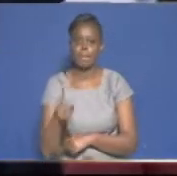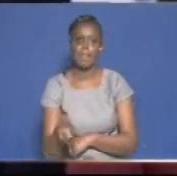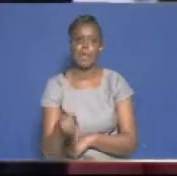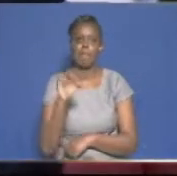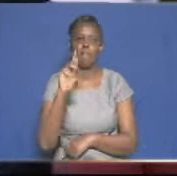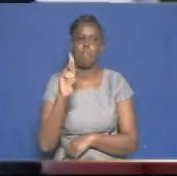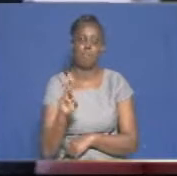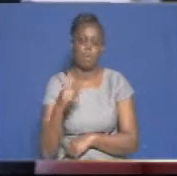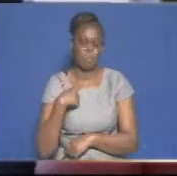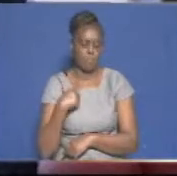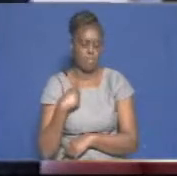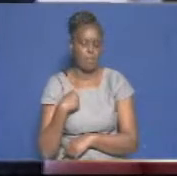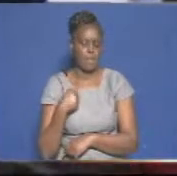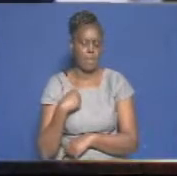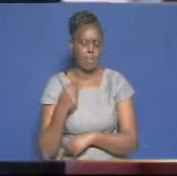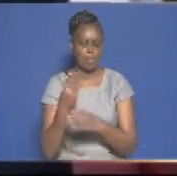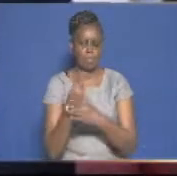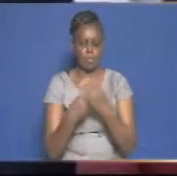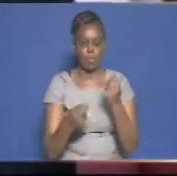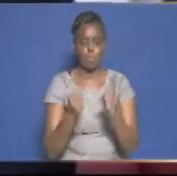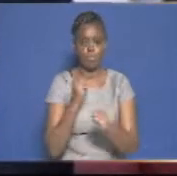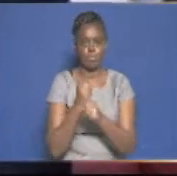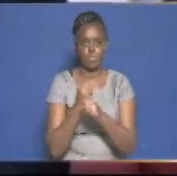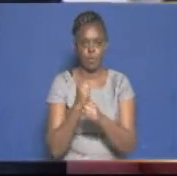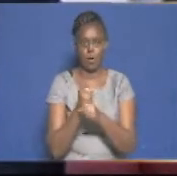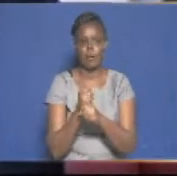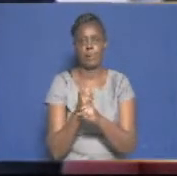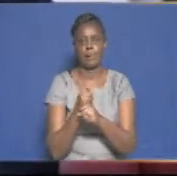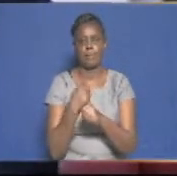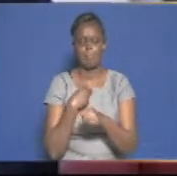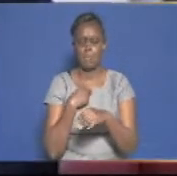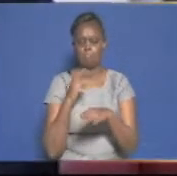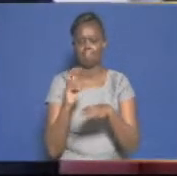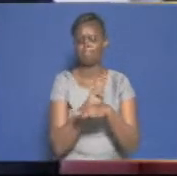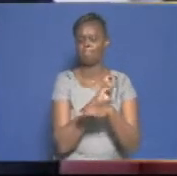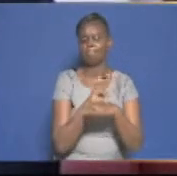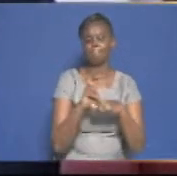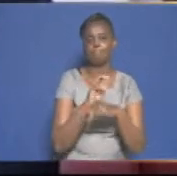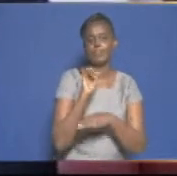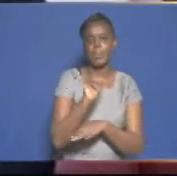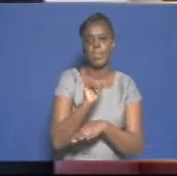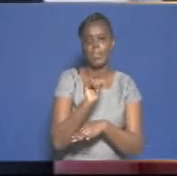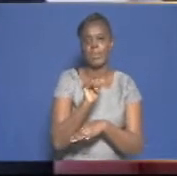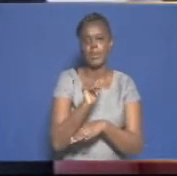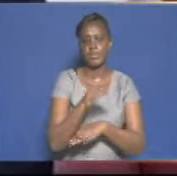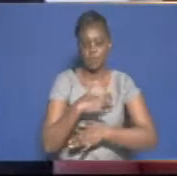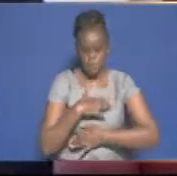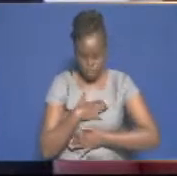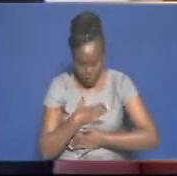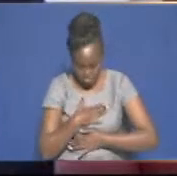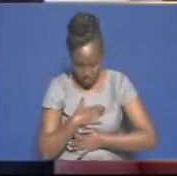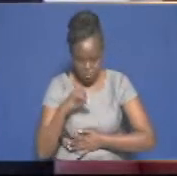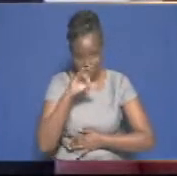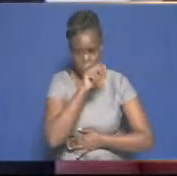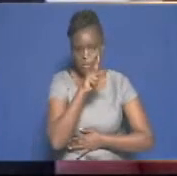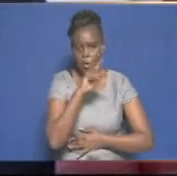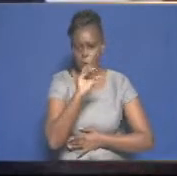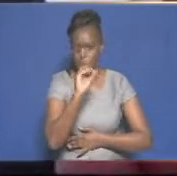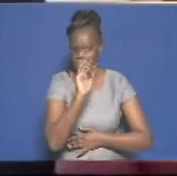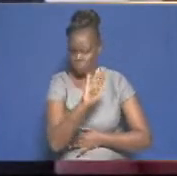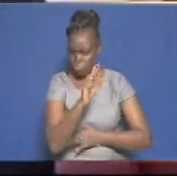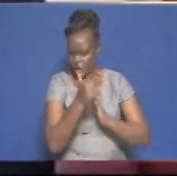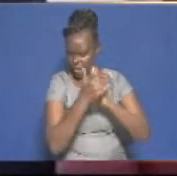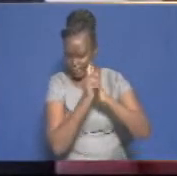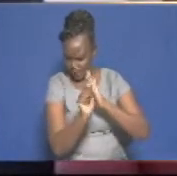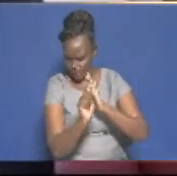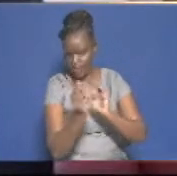So I was able to masquerade on both sides. And I observed that Jacoyo's organization skills made